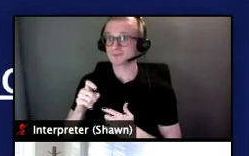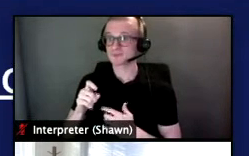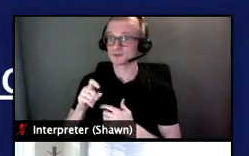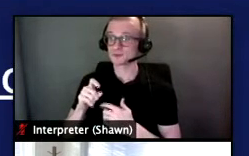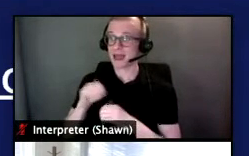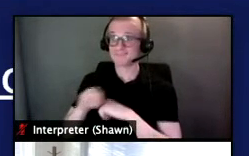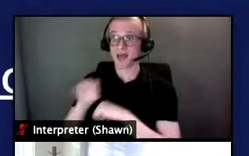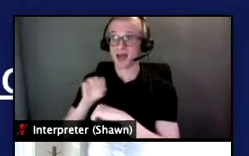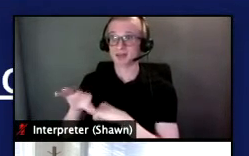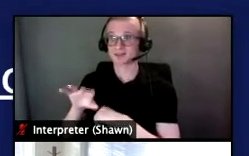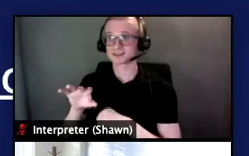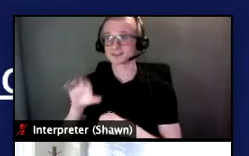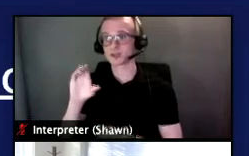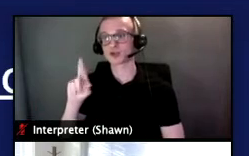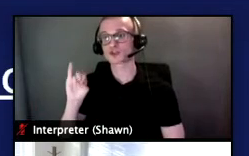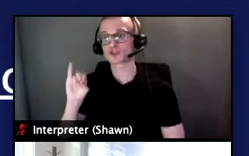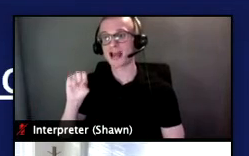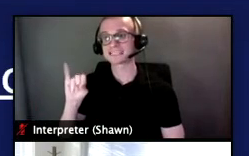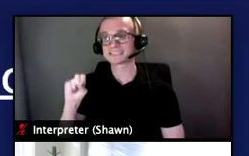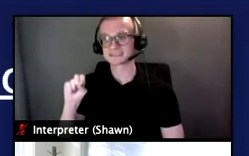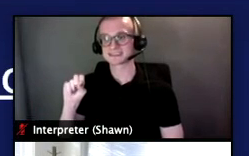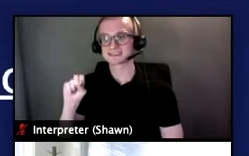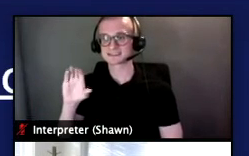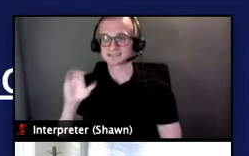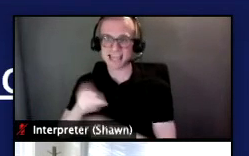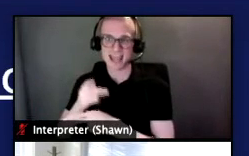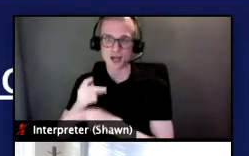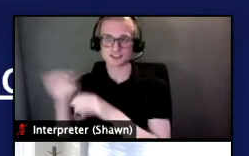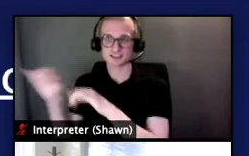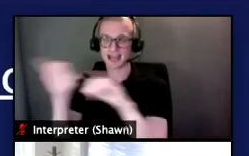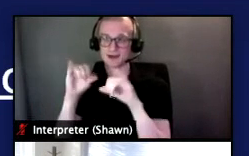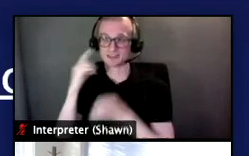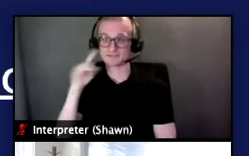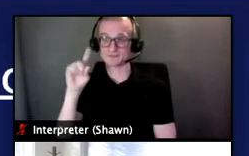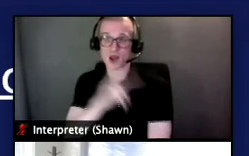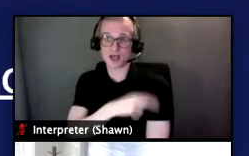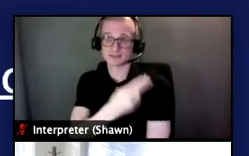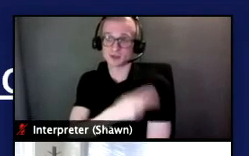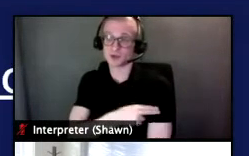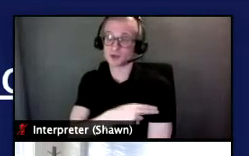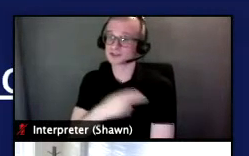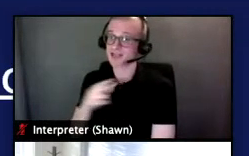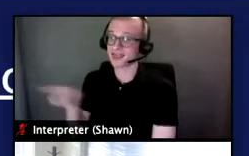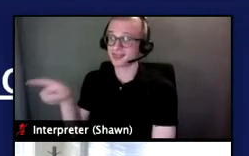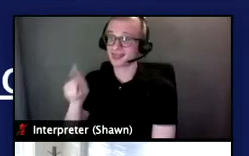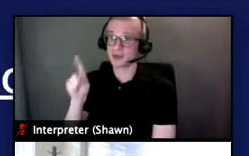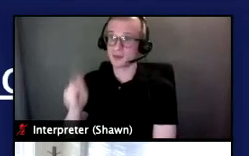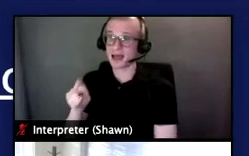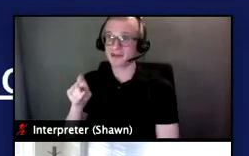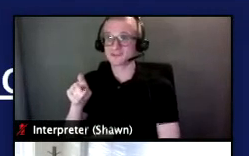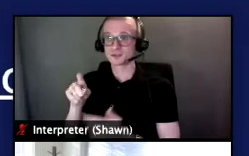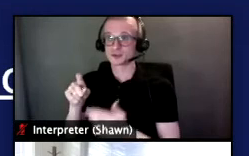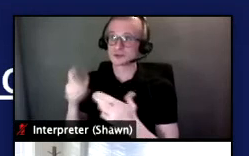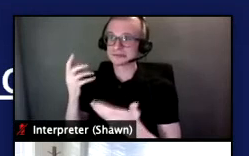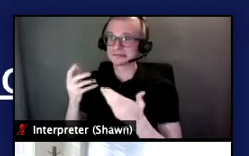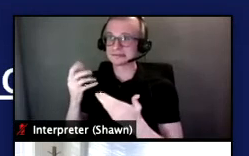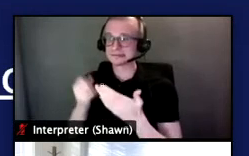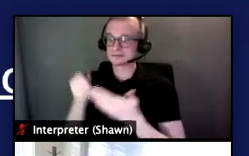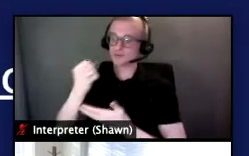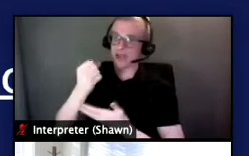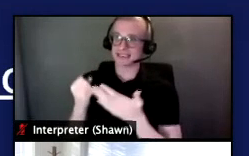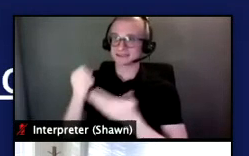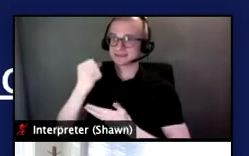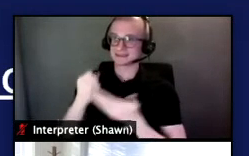that allows hospitals to think about how they would triage the care. So imagine a day